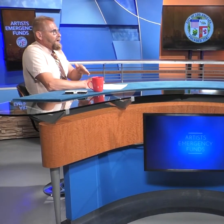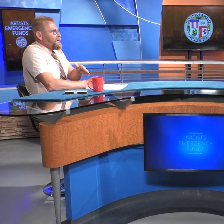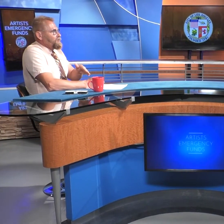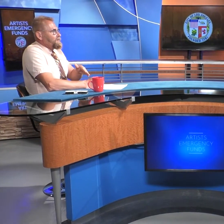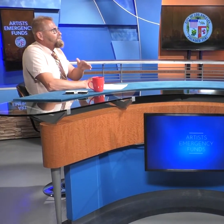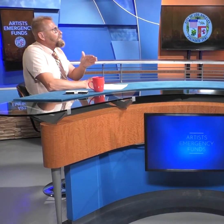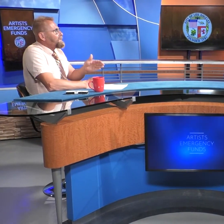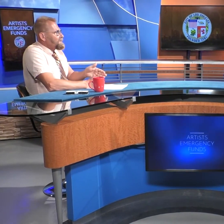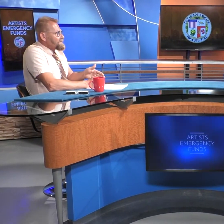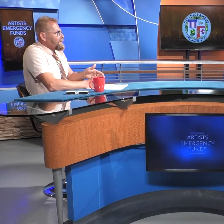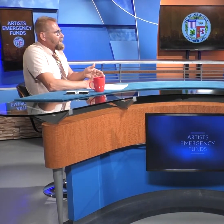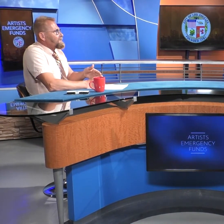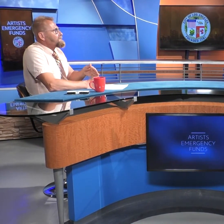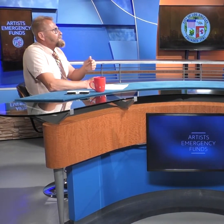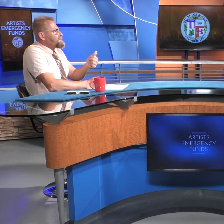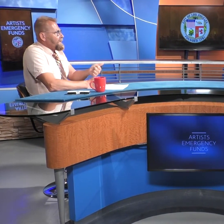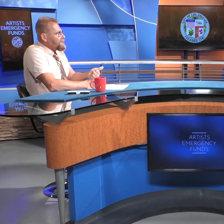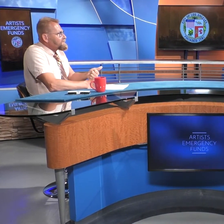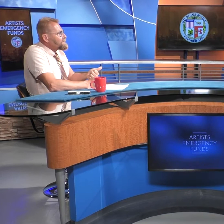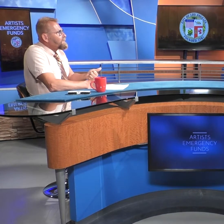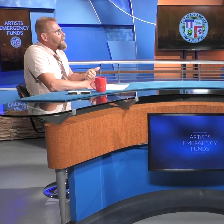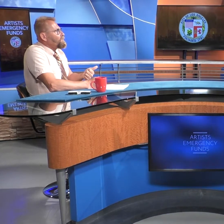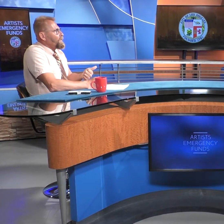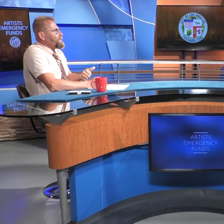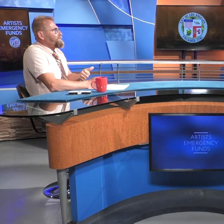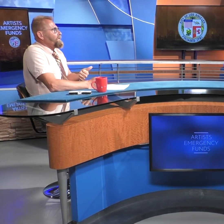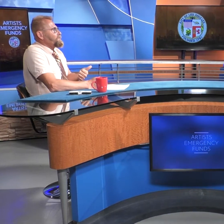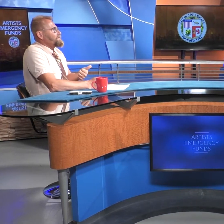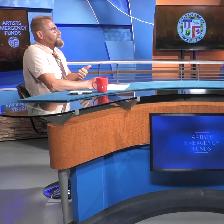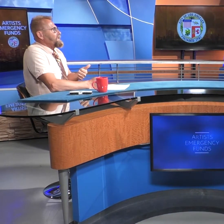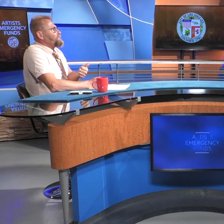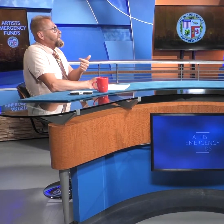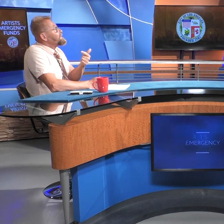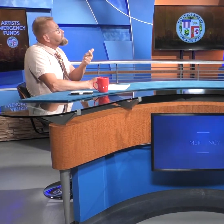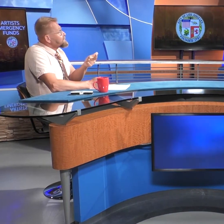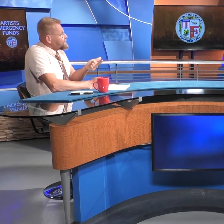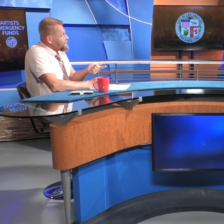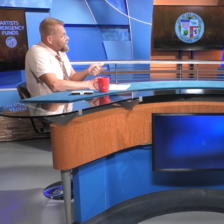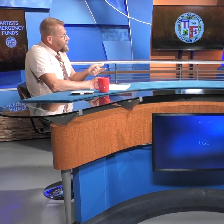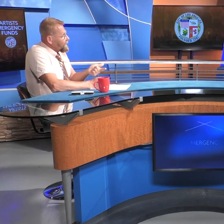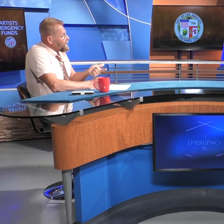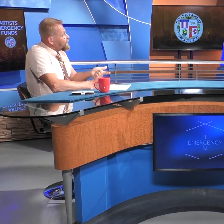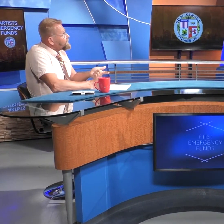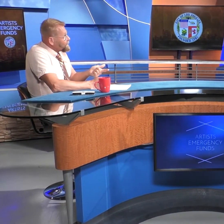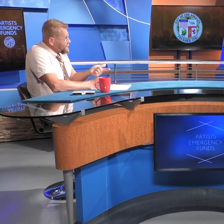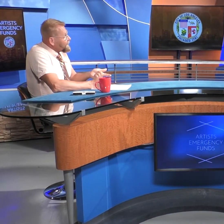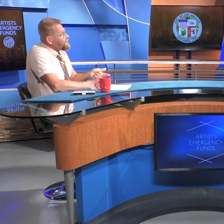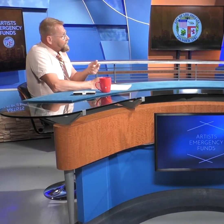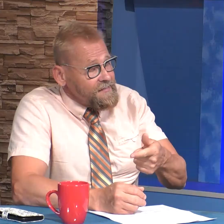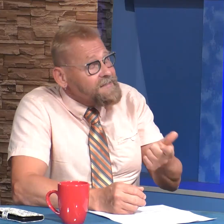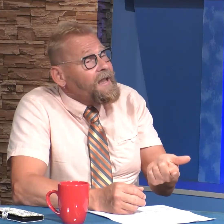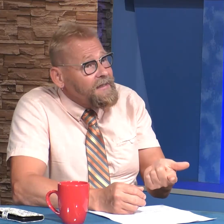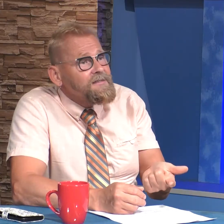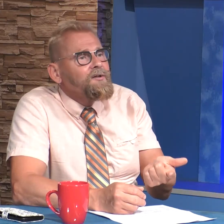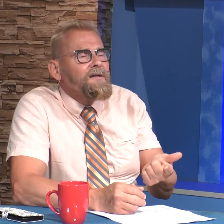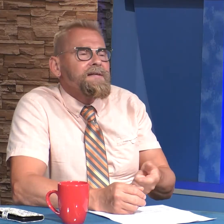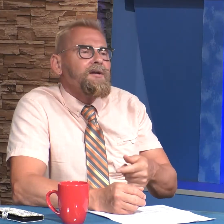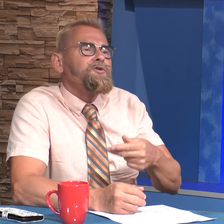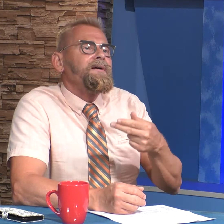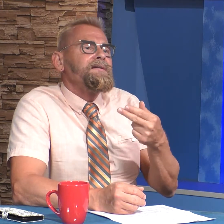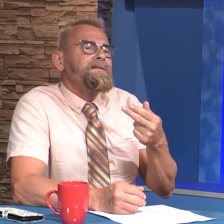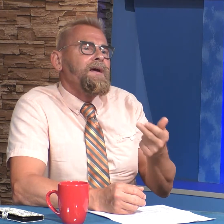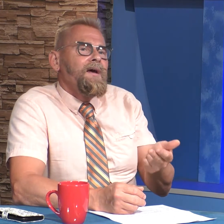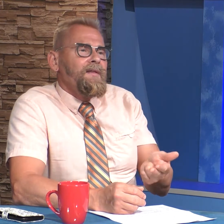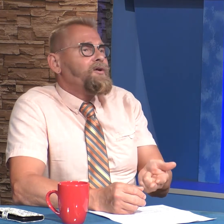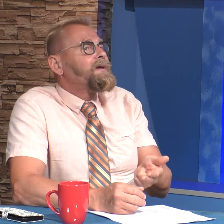they could immediately tell us the date of where the event was going to take place in uh the plate the site in los